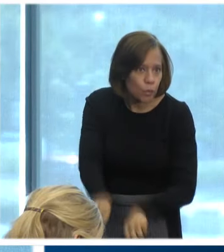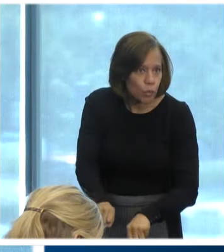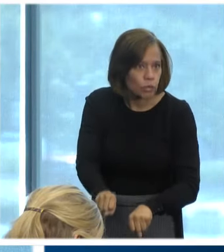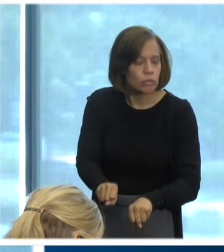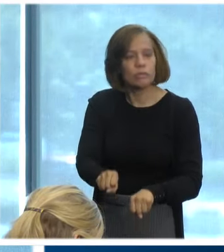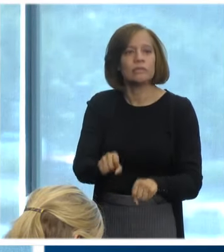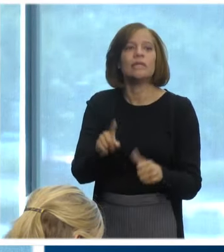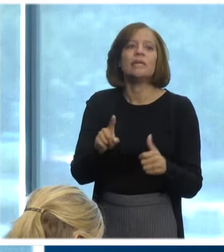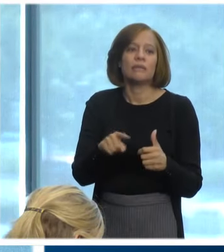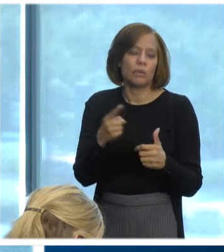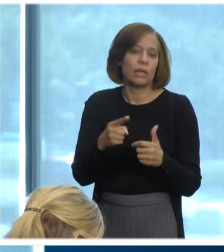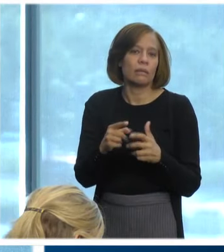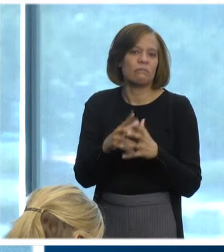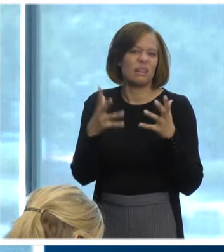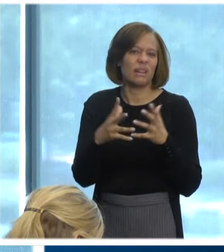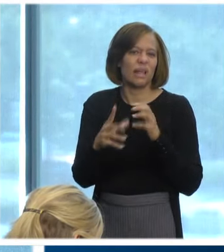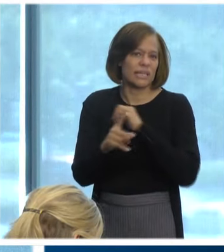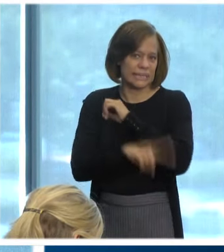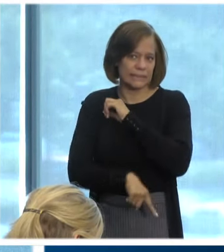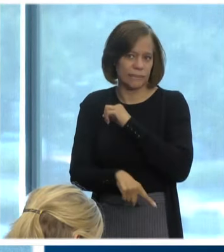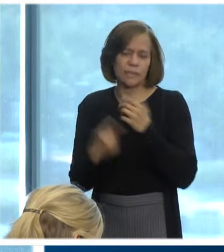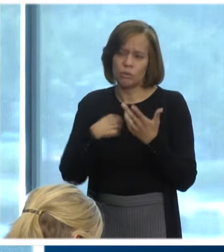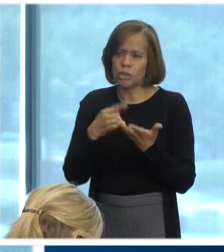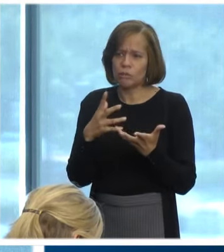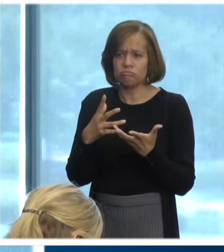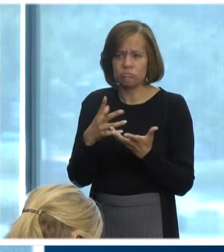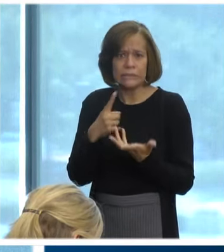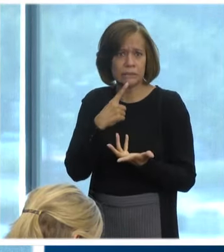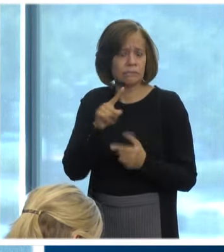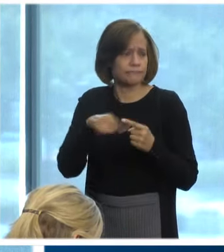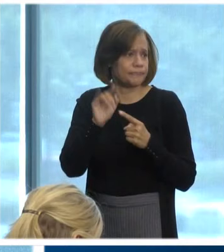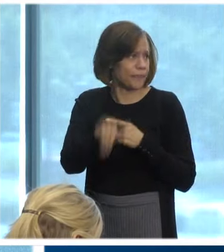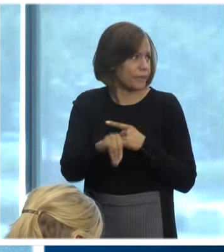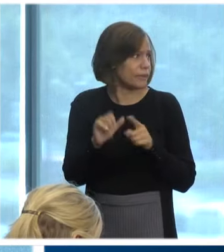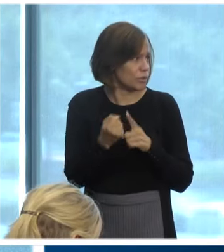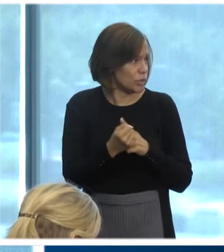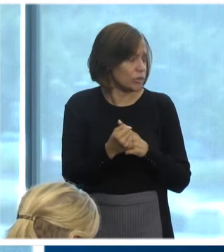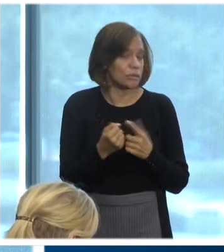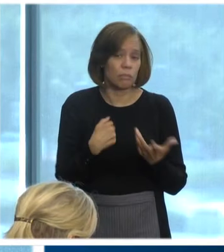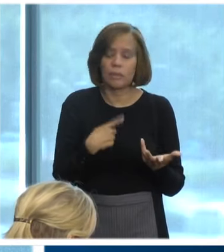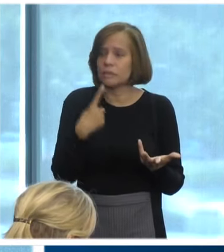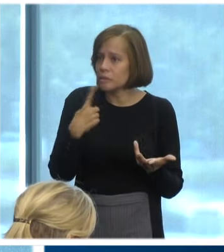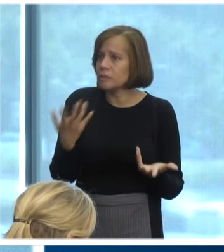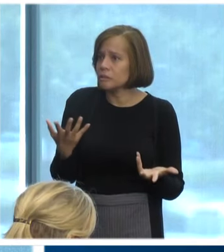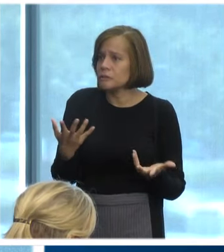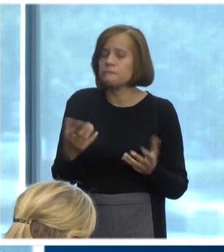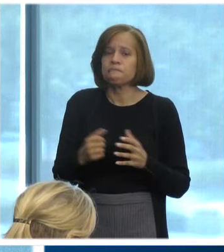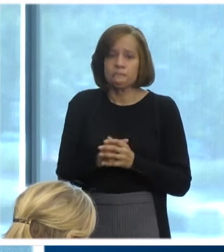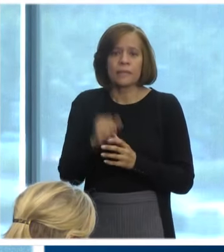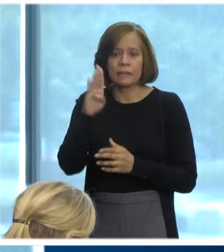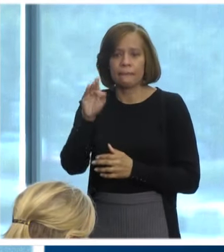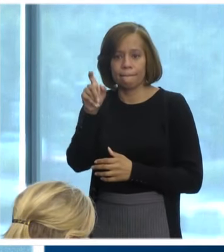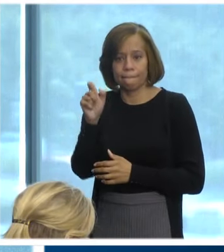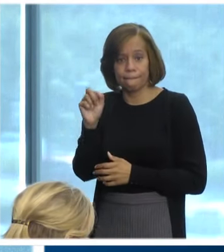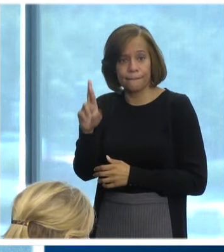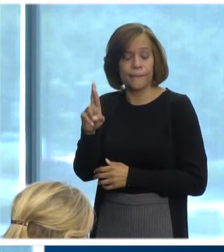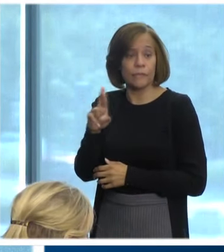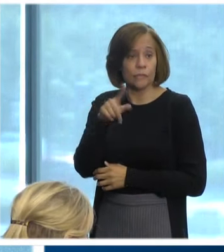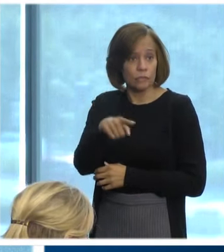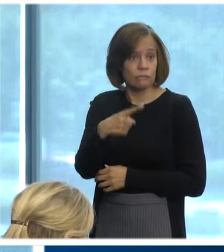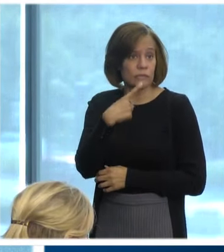substantial discipline. We take it very seriously. As I pointed out, and Baker had pointed out many